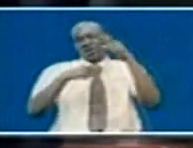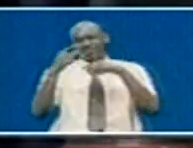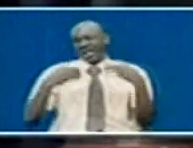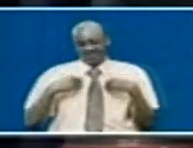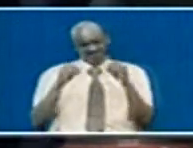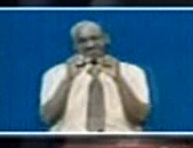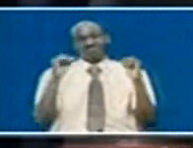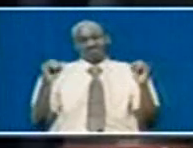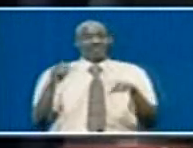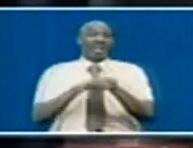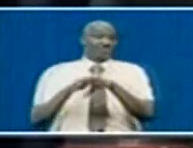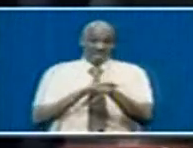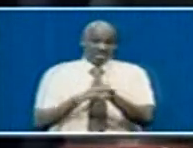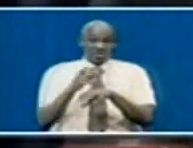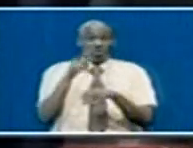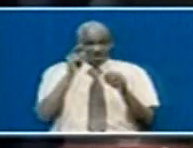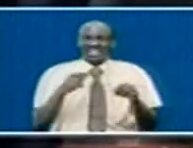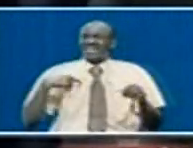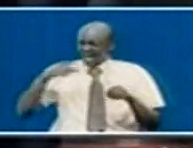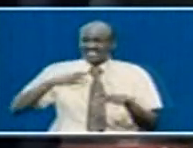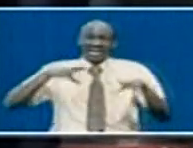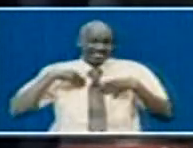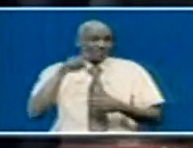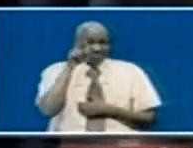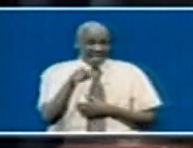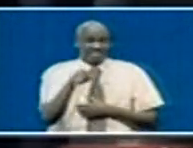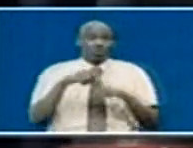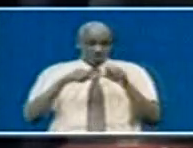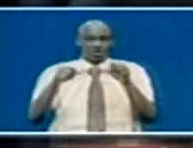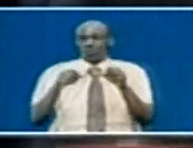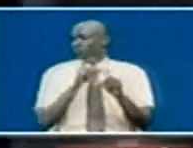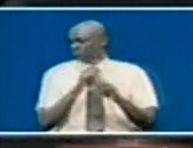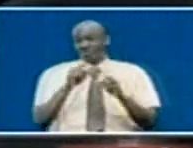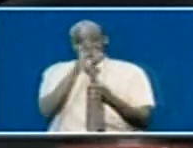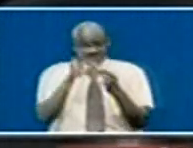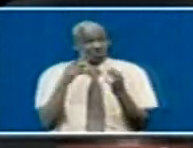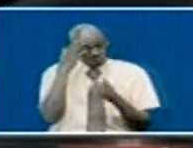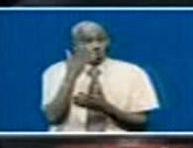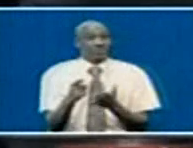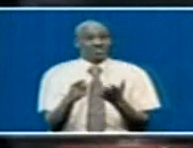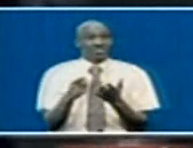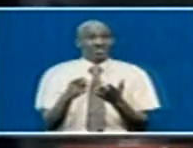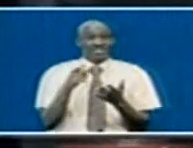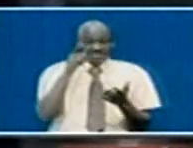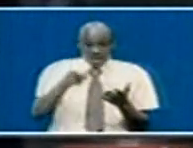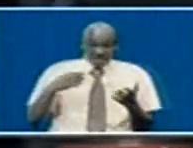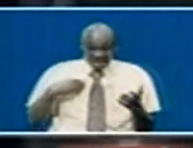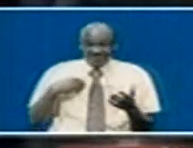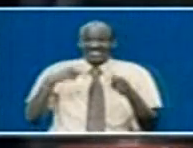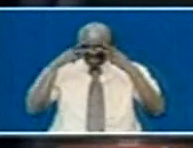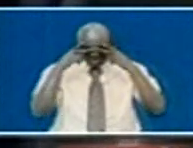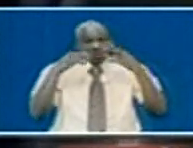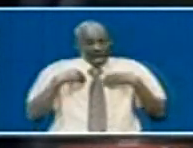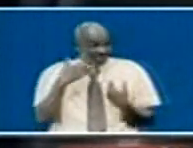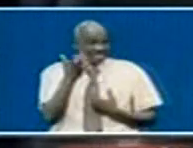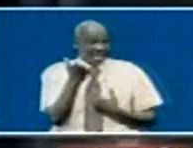development on the continent. So we cannot allow extremists, particularly, as you know, the kind of terrorism we are